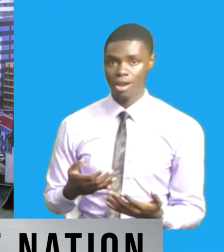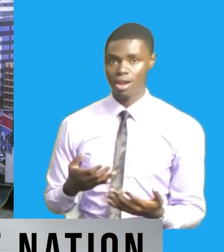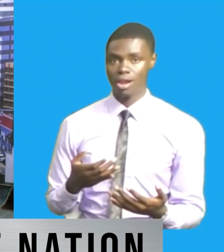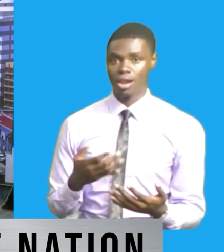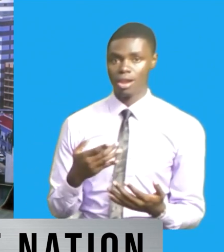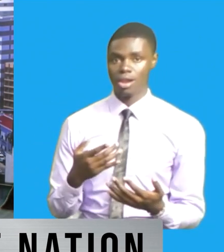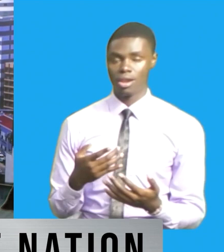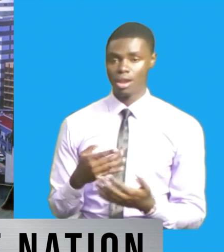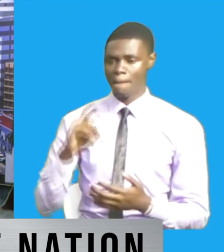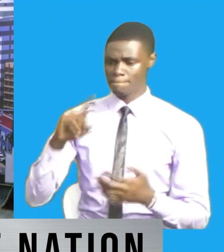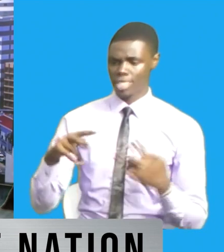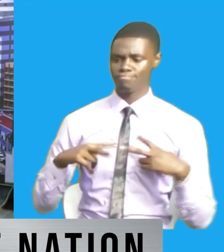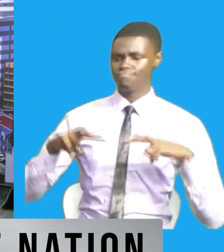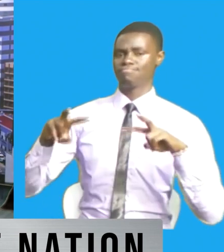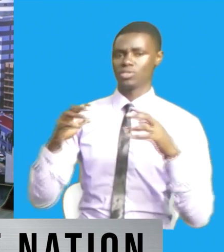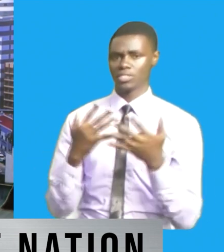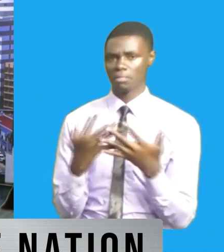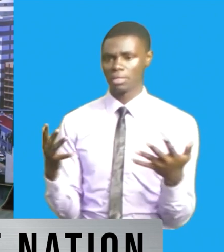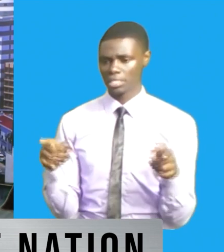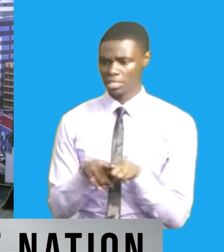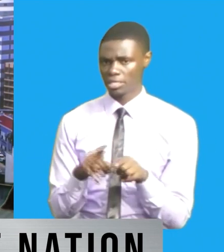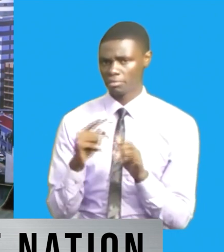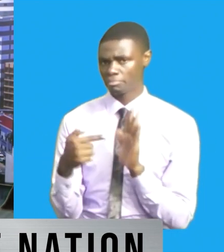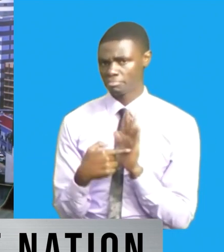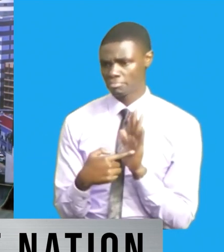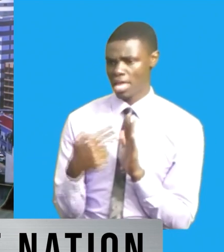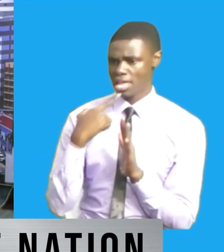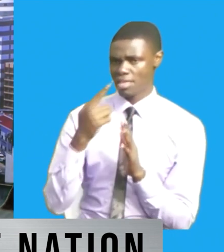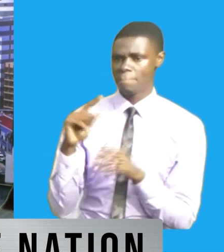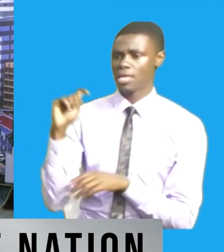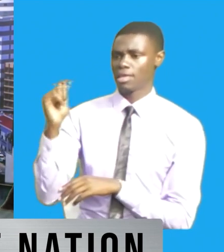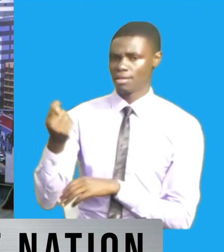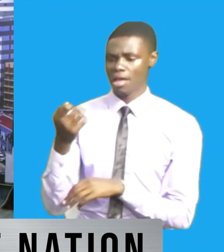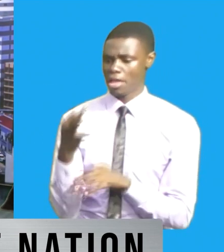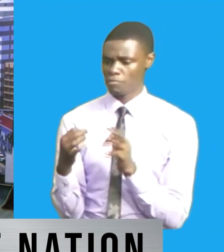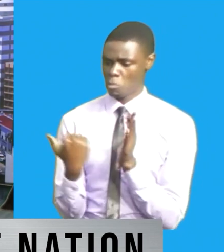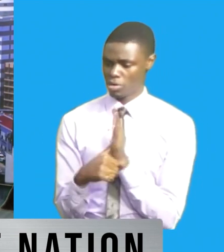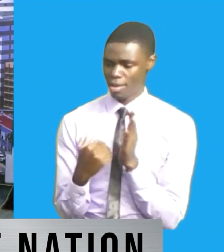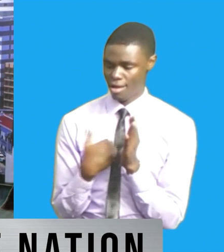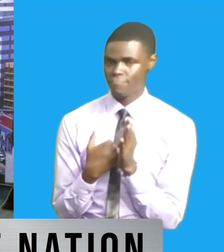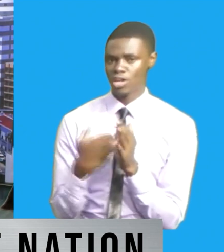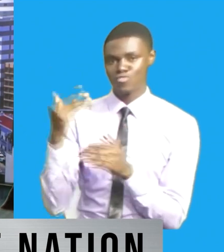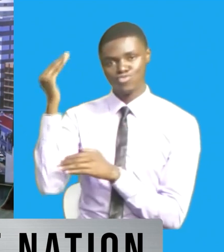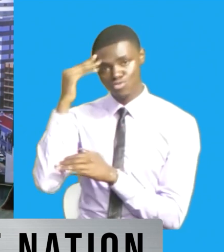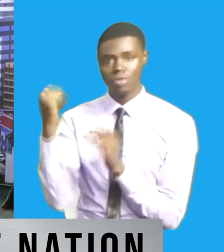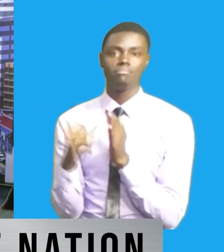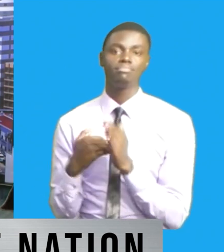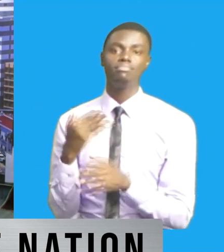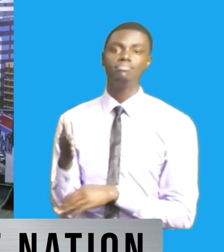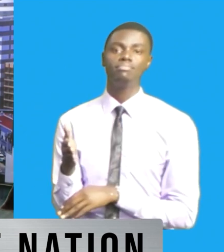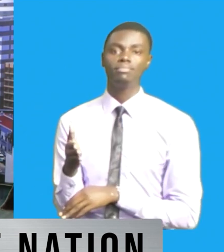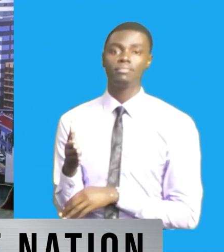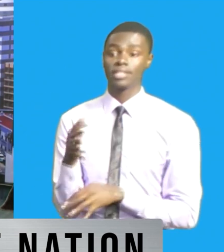zinafaa ziangalie mambo zingine kama hizi, ziwaambie wa Kenya kama kuko na shida, tujue kuko na shida. Kwa